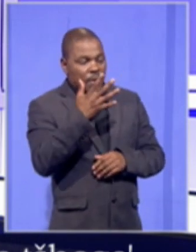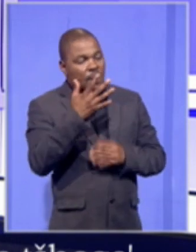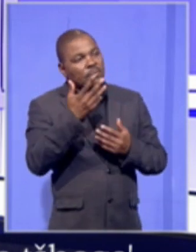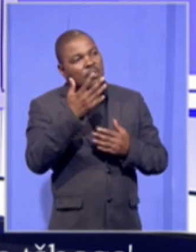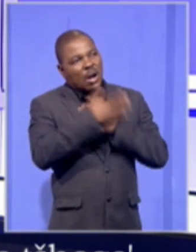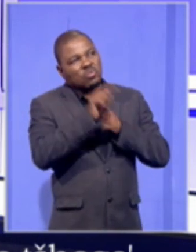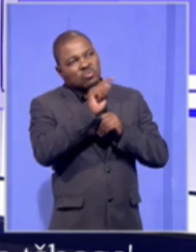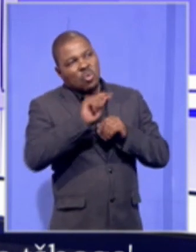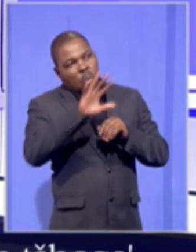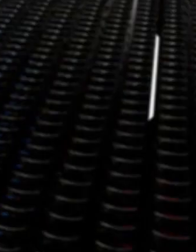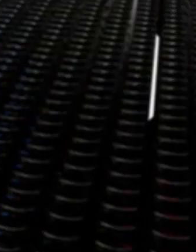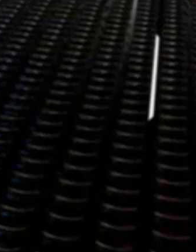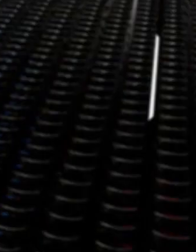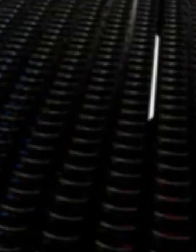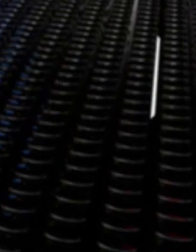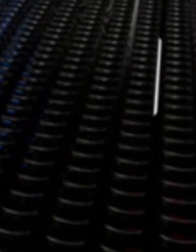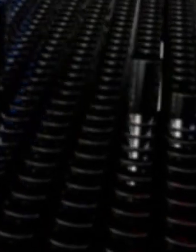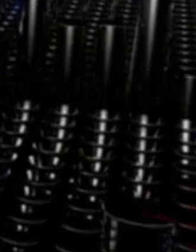ka bophara.